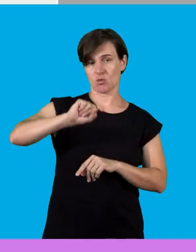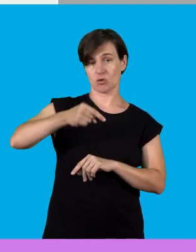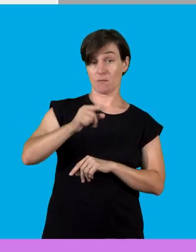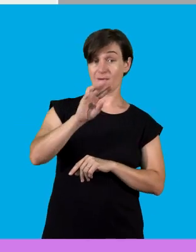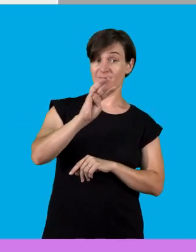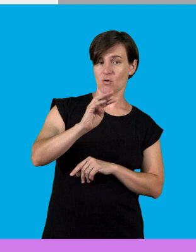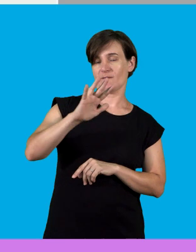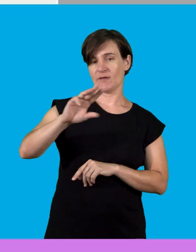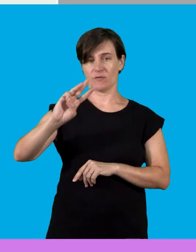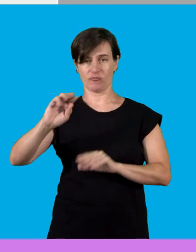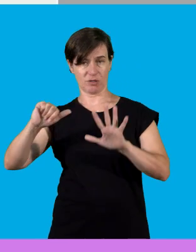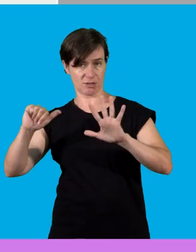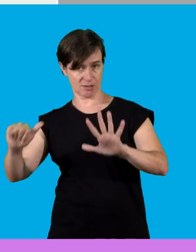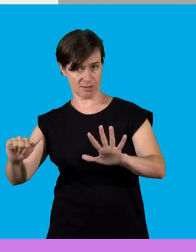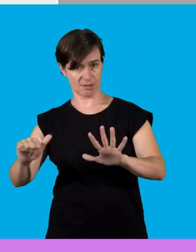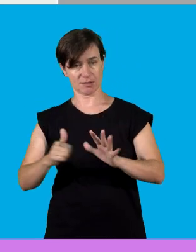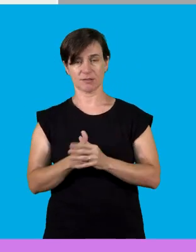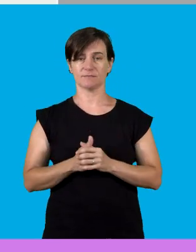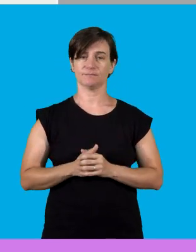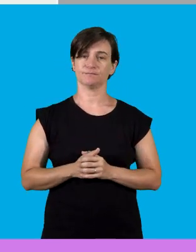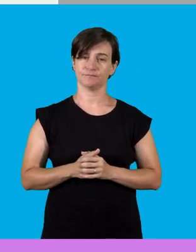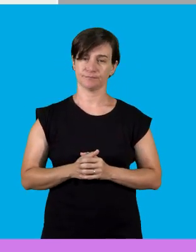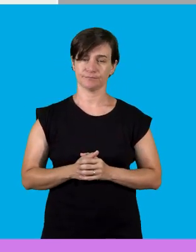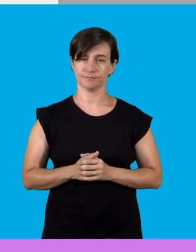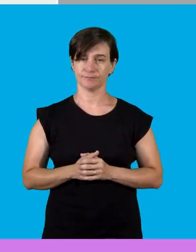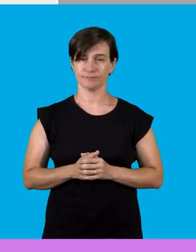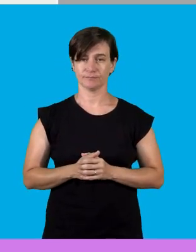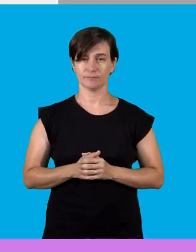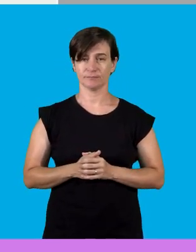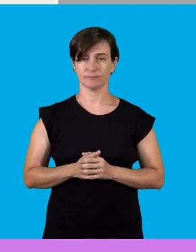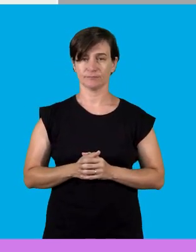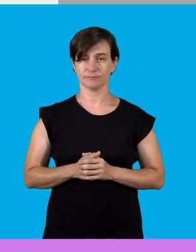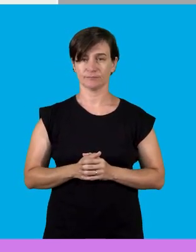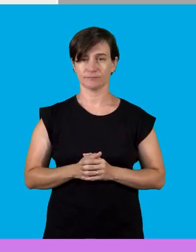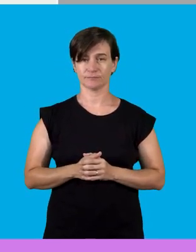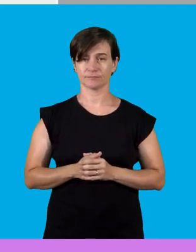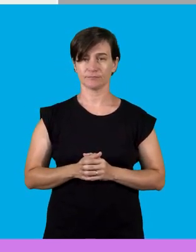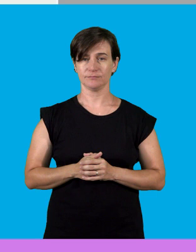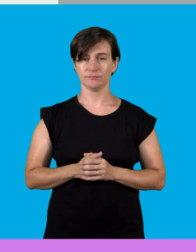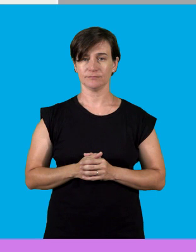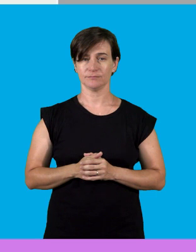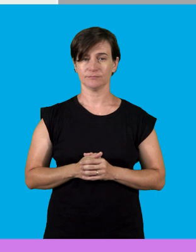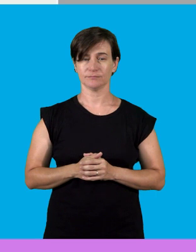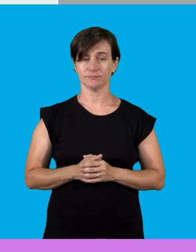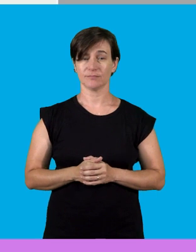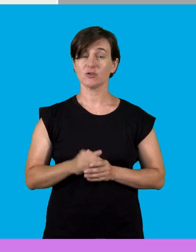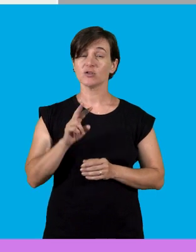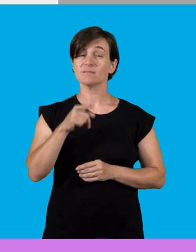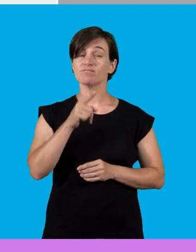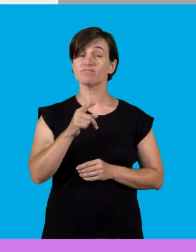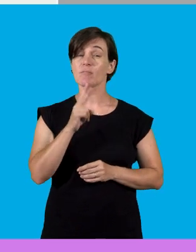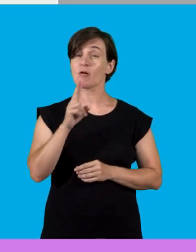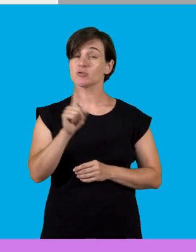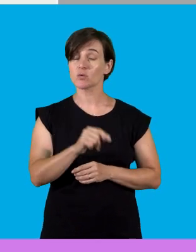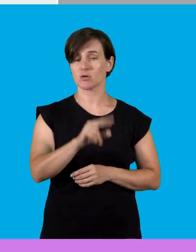in the question multiplied by the conversion factor 0.4536, and then you'll see